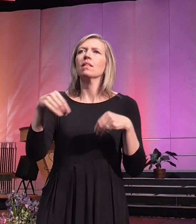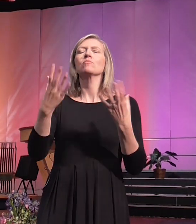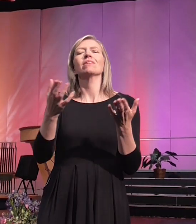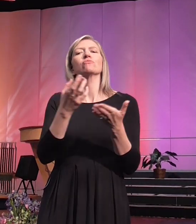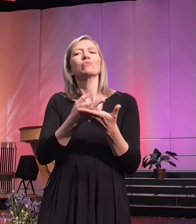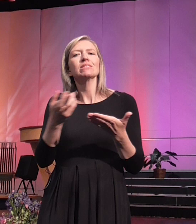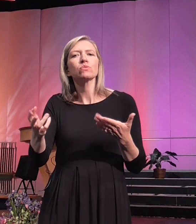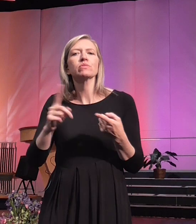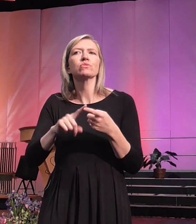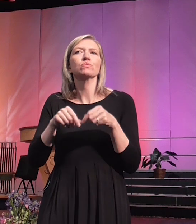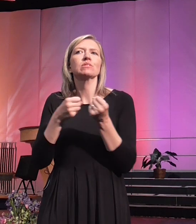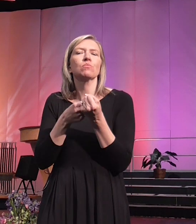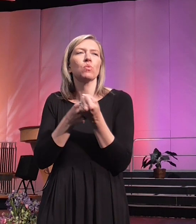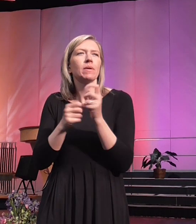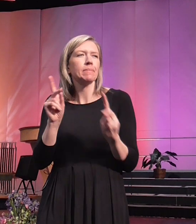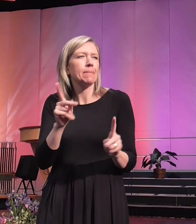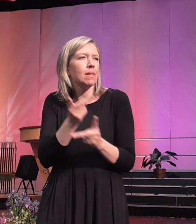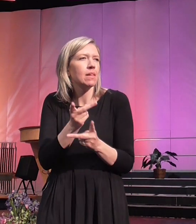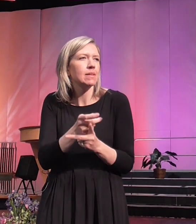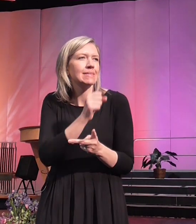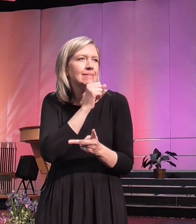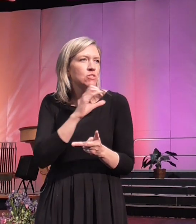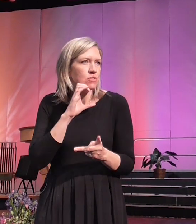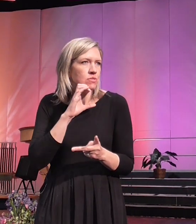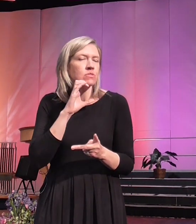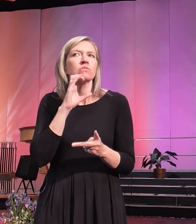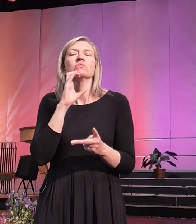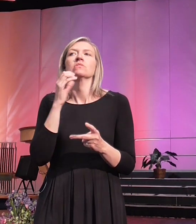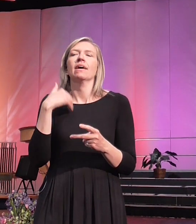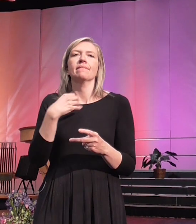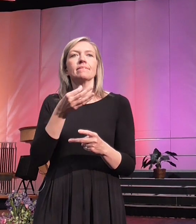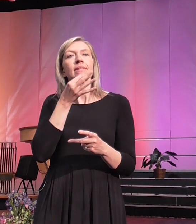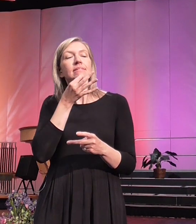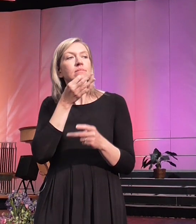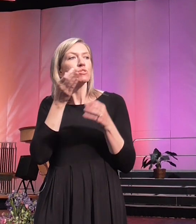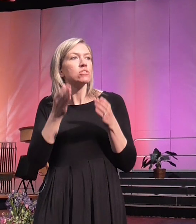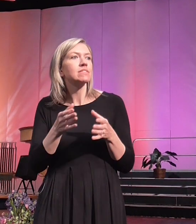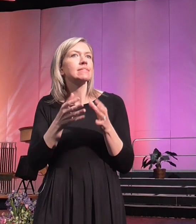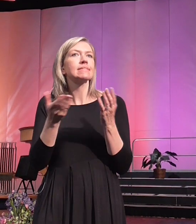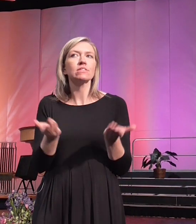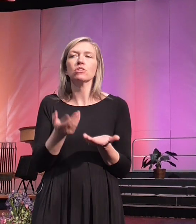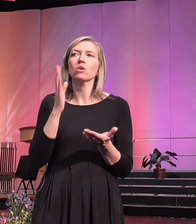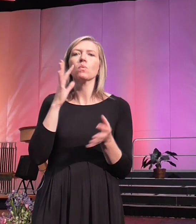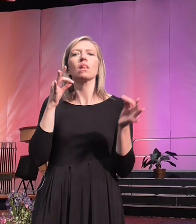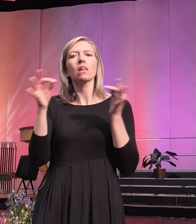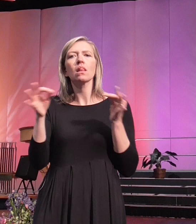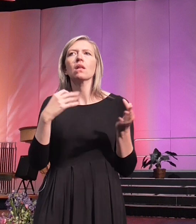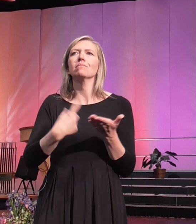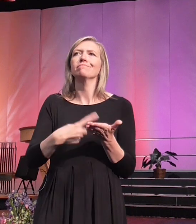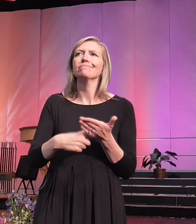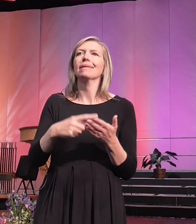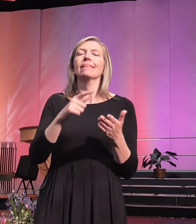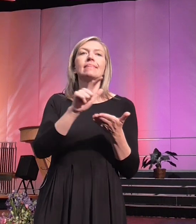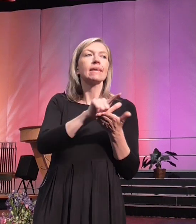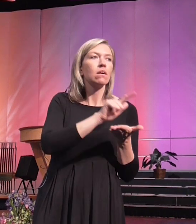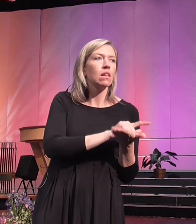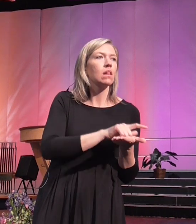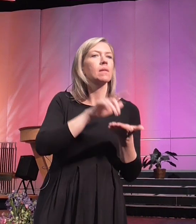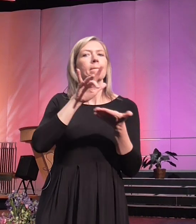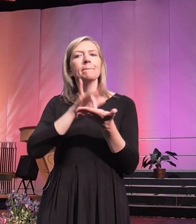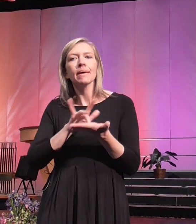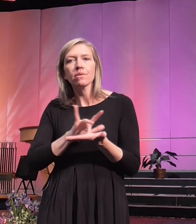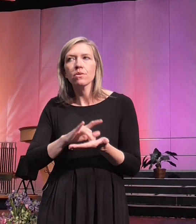resources to support elder care. And so we're going to have a lot of experts here to talk about legal, medical,